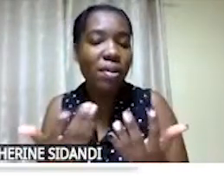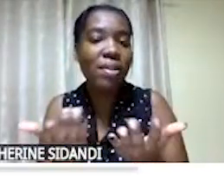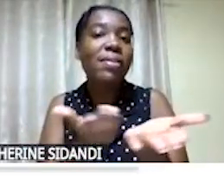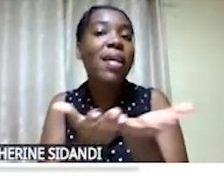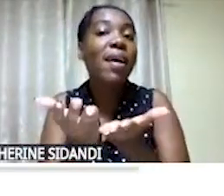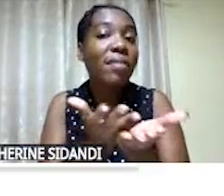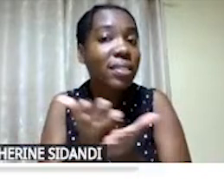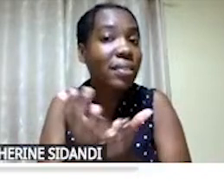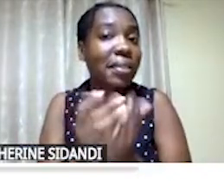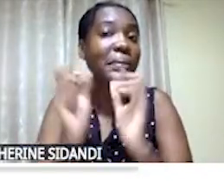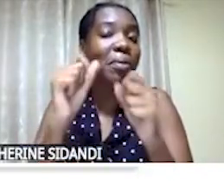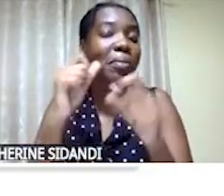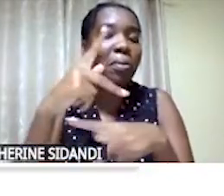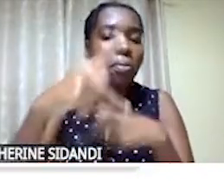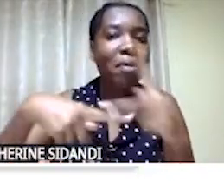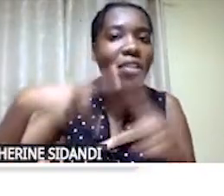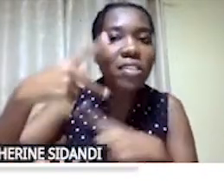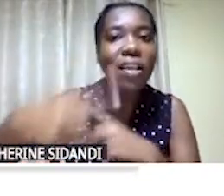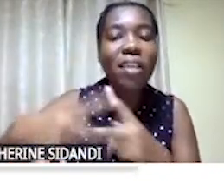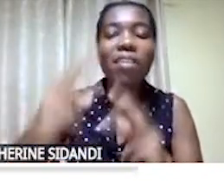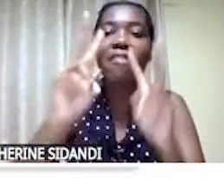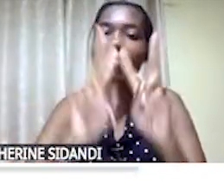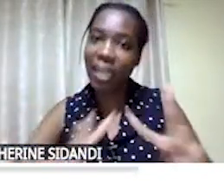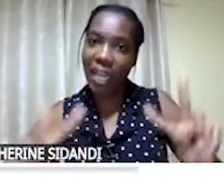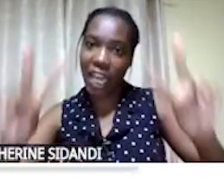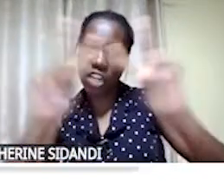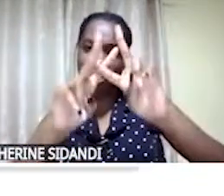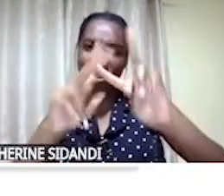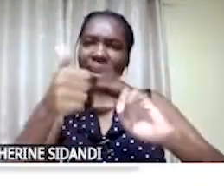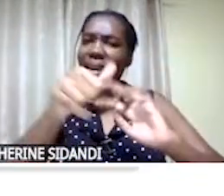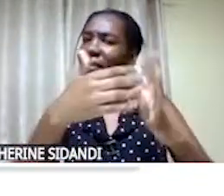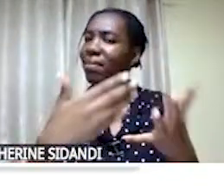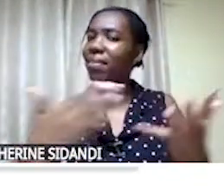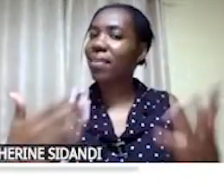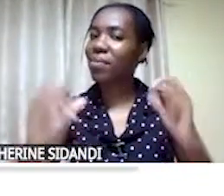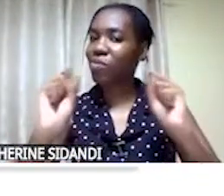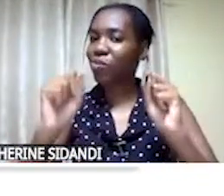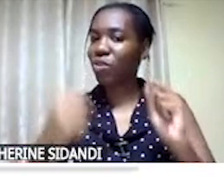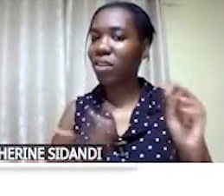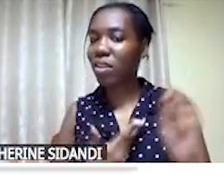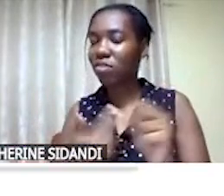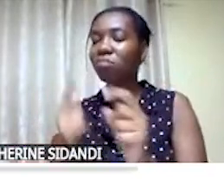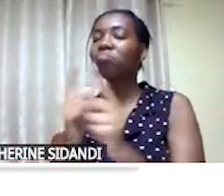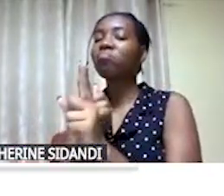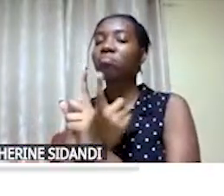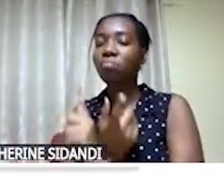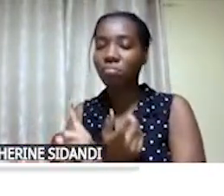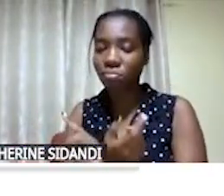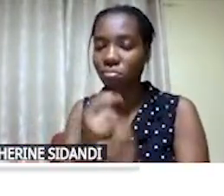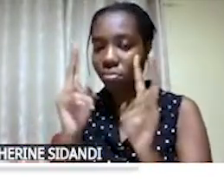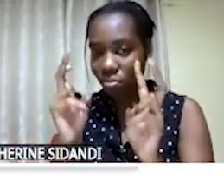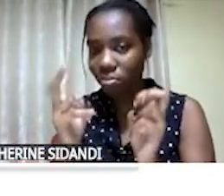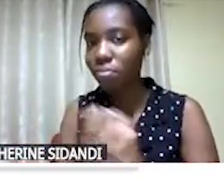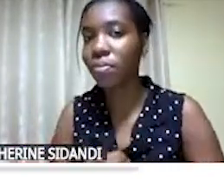your processes, your values. It could be anything. You need to identify what your differentiating factor is. If